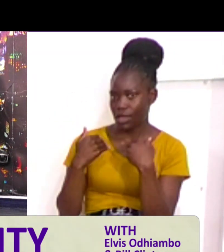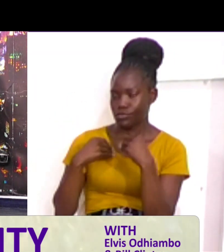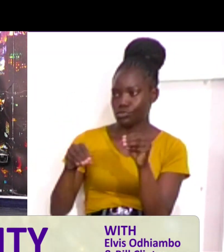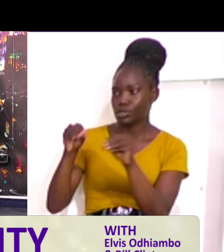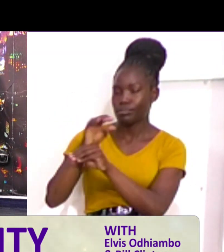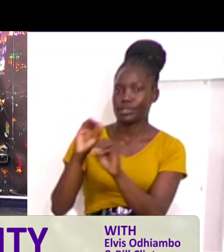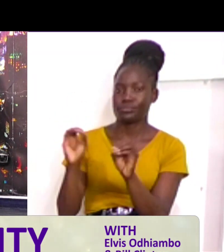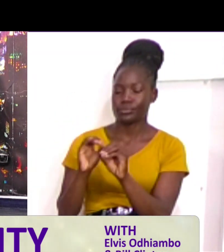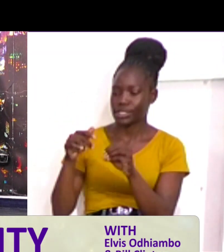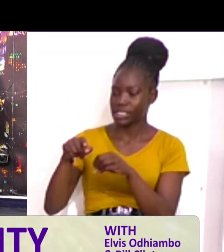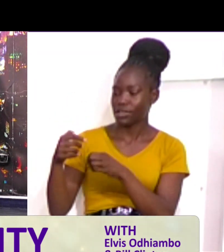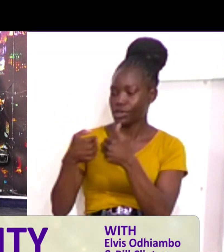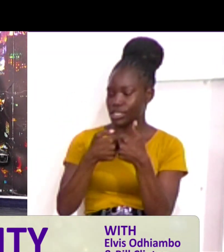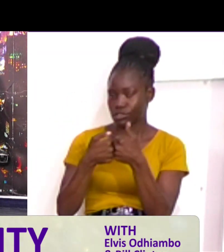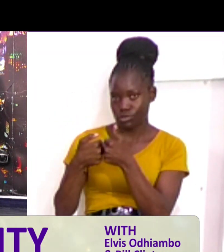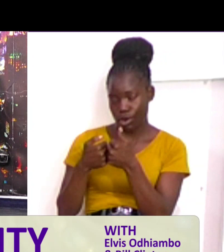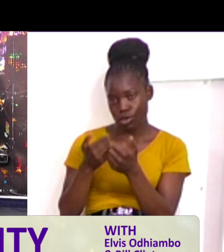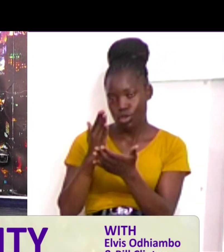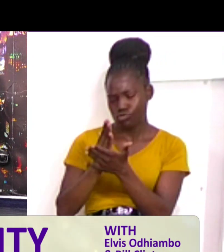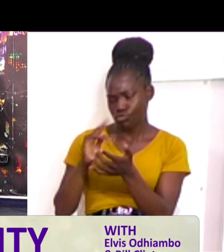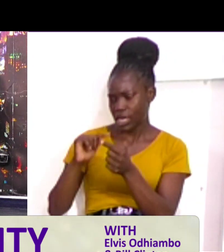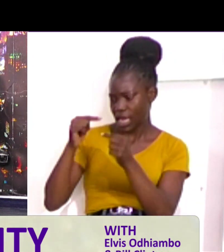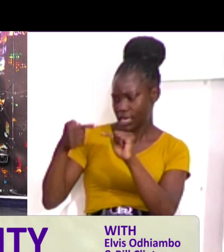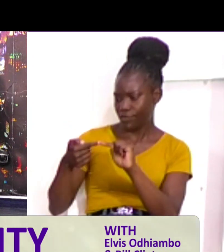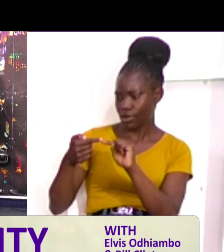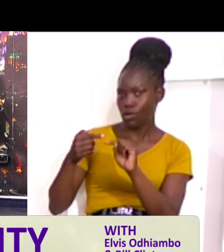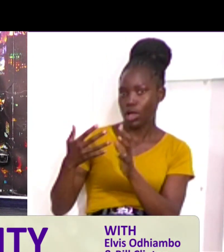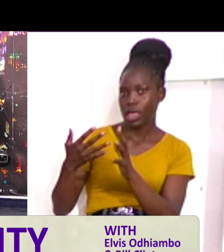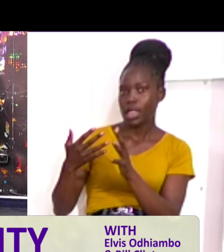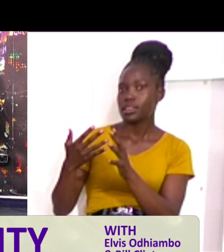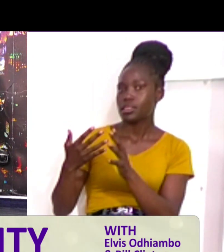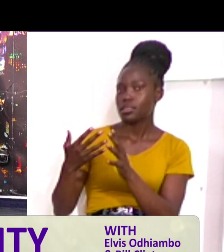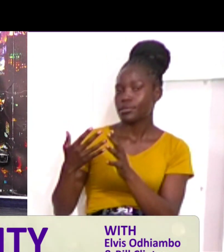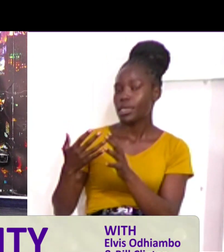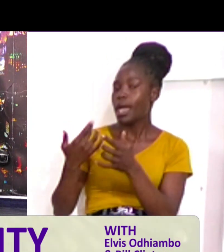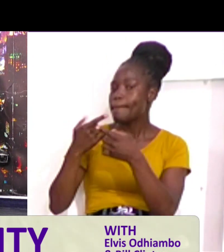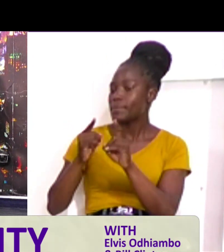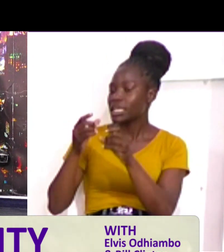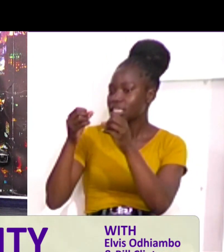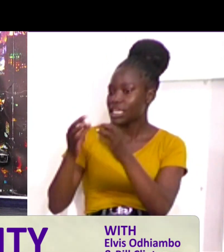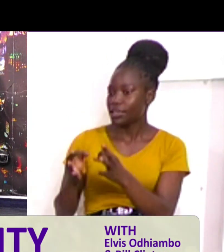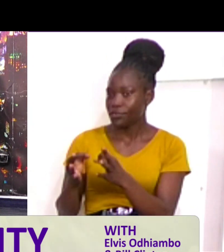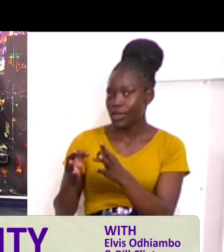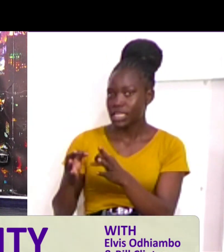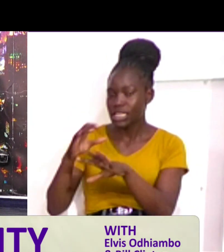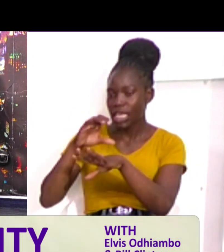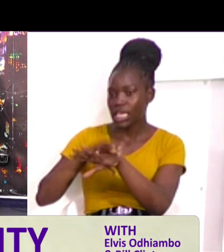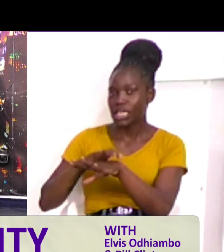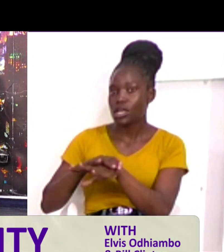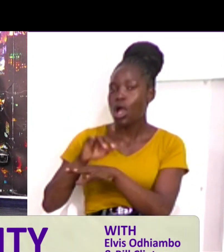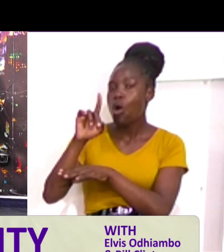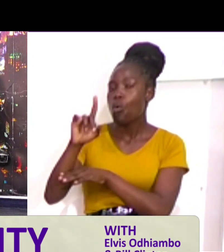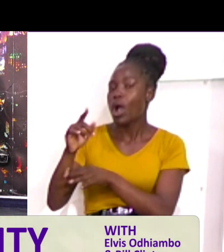struggle. So, despite their injuries, they can come strong. But if they receive one setback of another